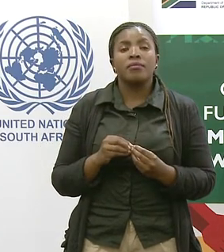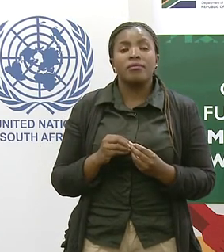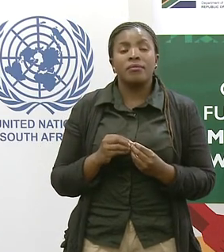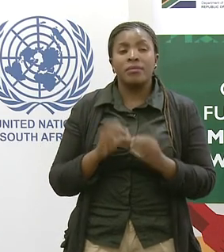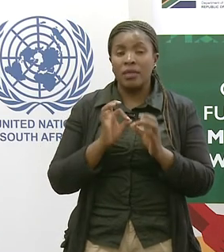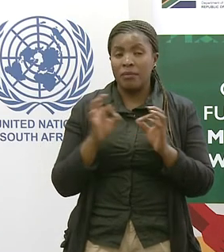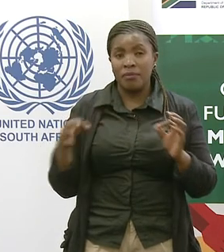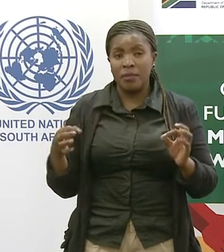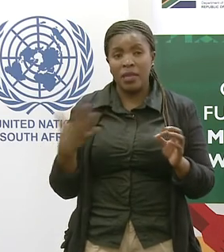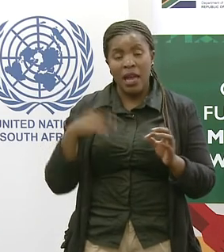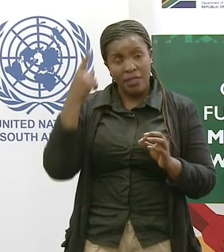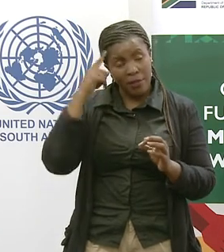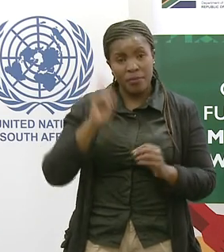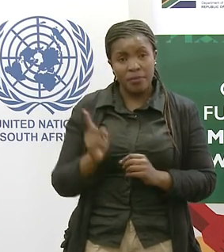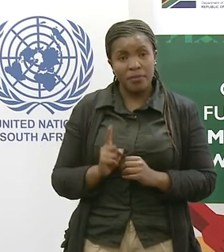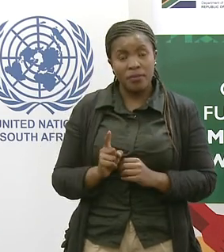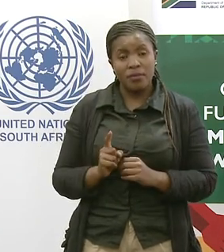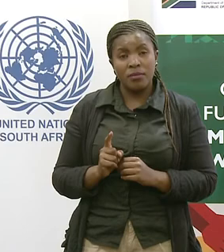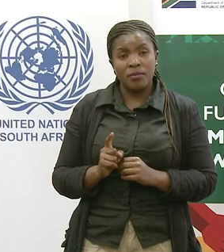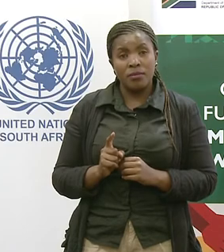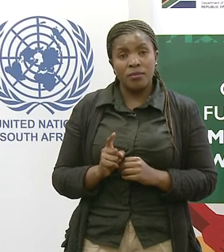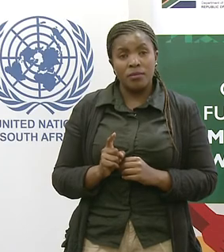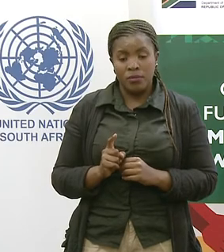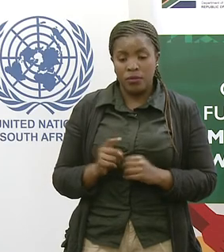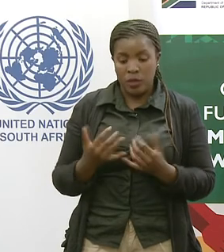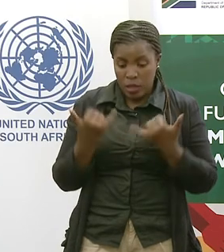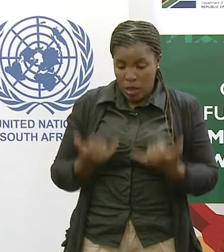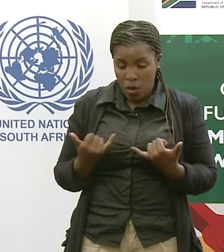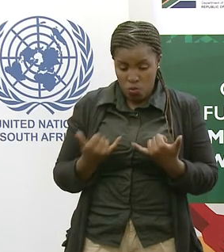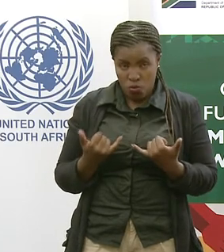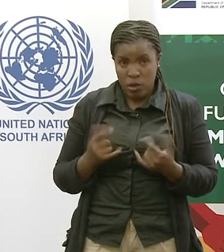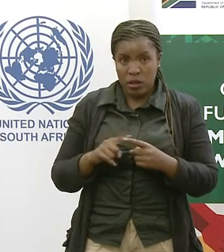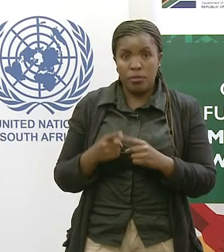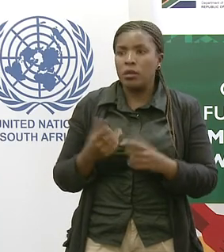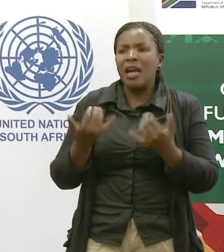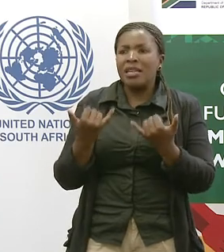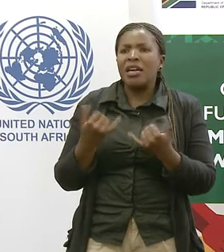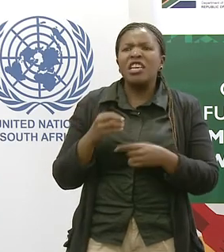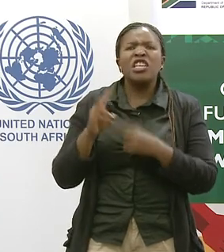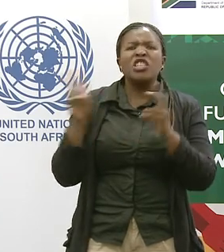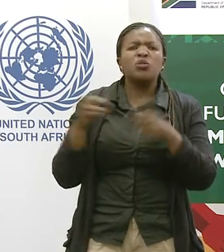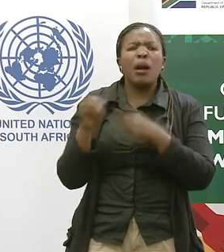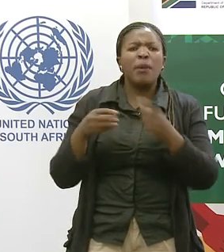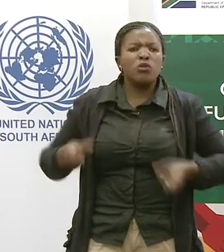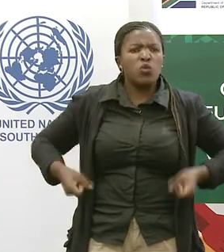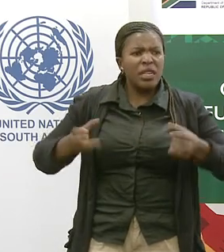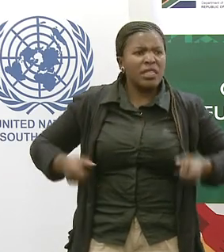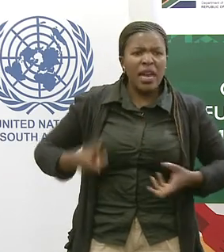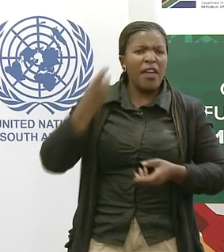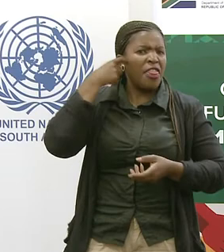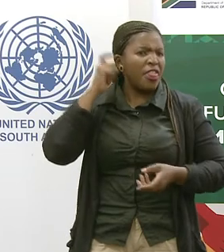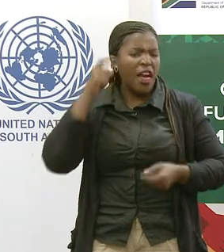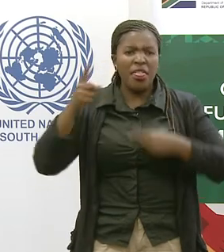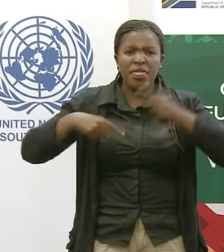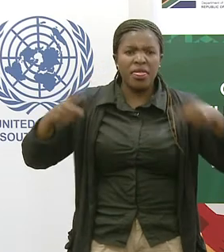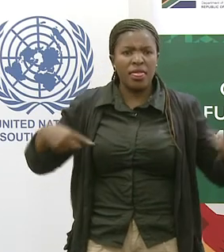the alignment of where we are, for instance, this issue of devices and aligning it